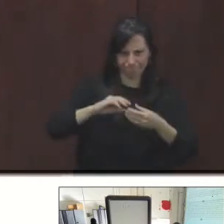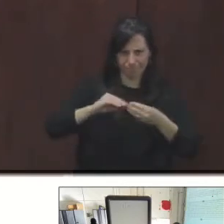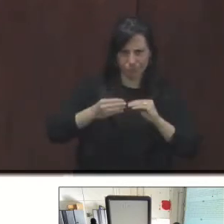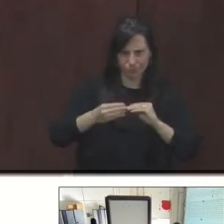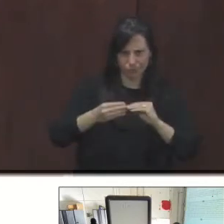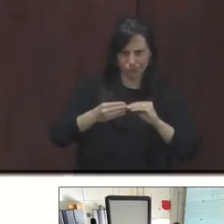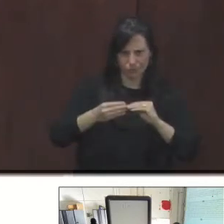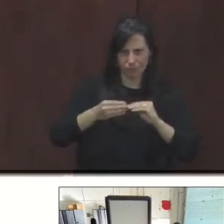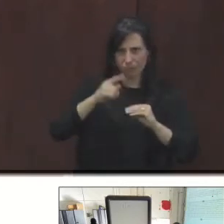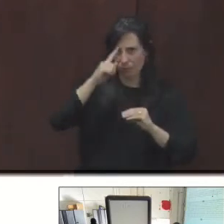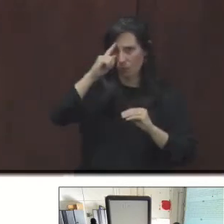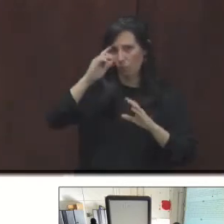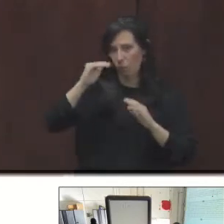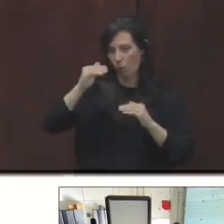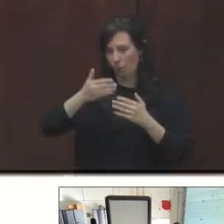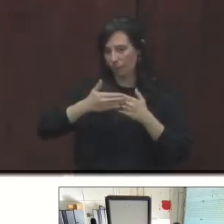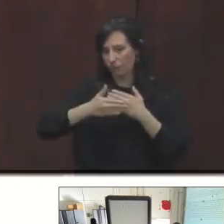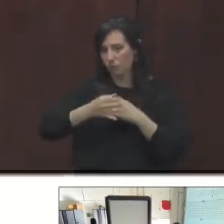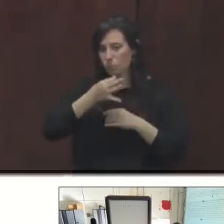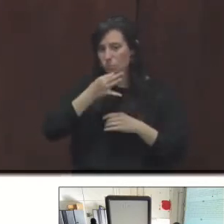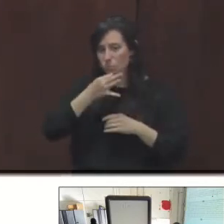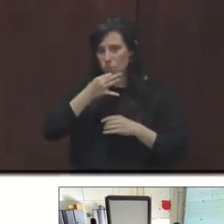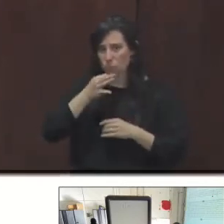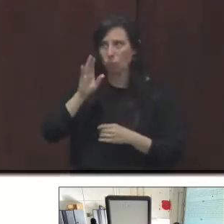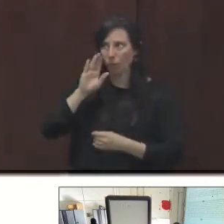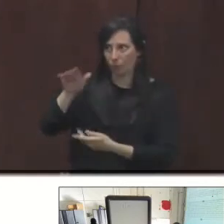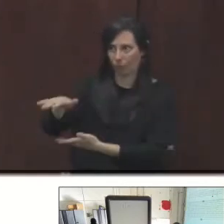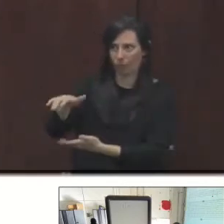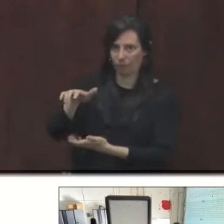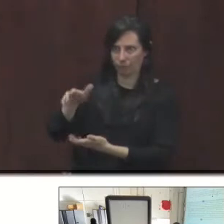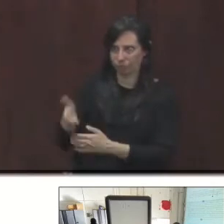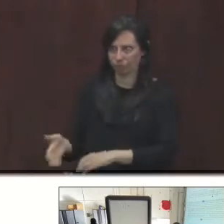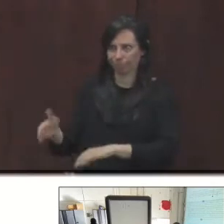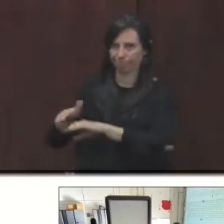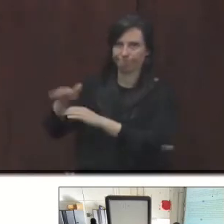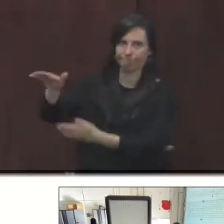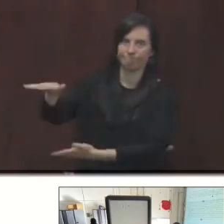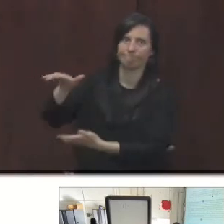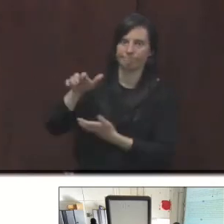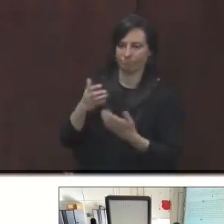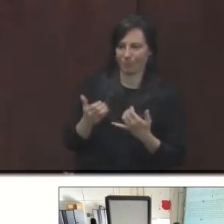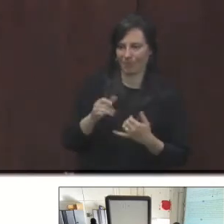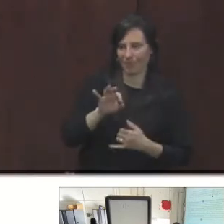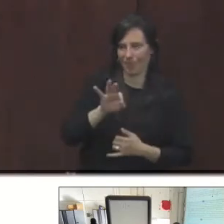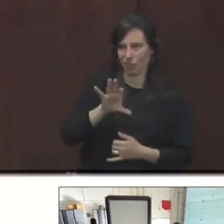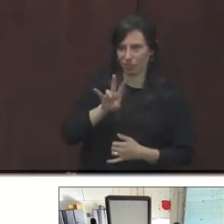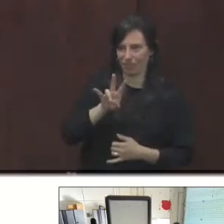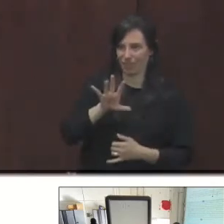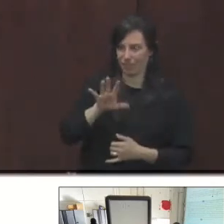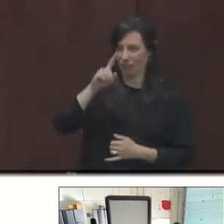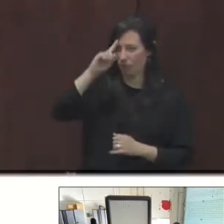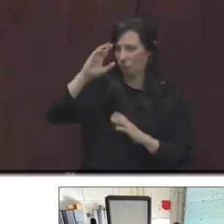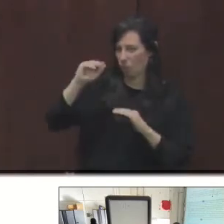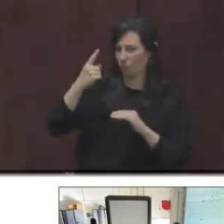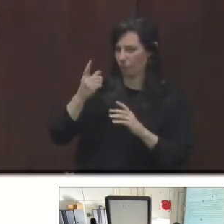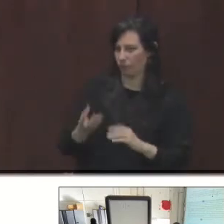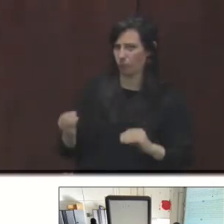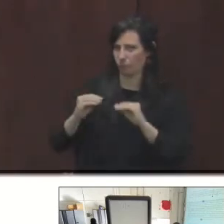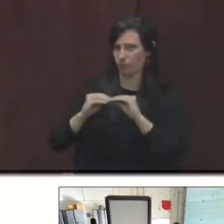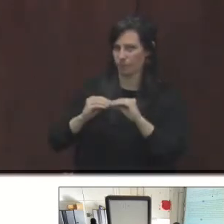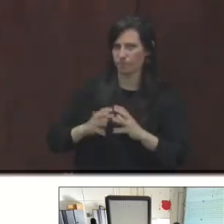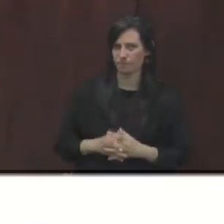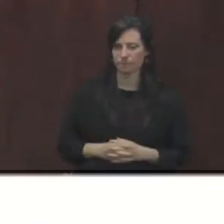the coming weeks, we'll see our allotments increase greatly from the 975 or 700 we've gotten so far.